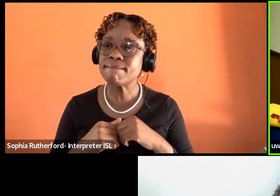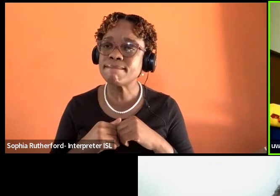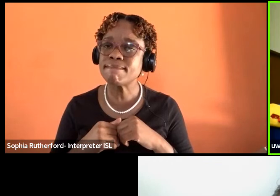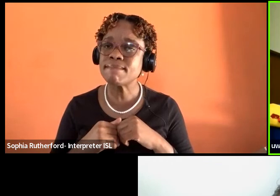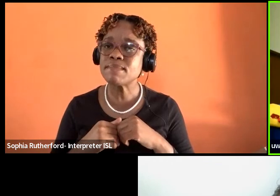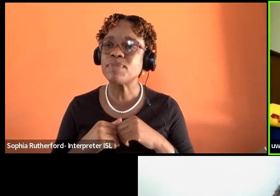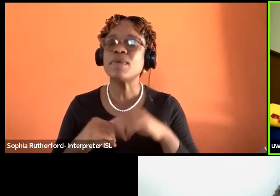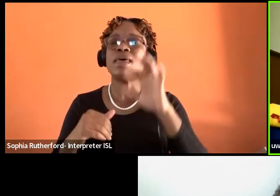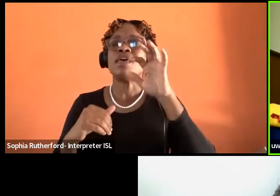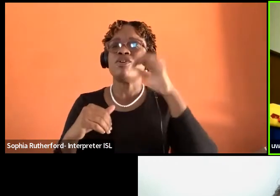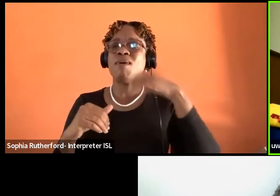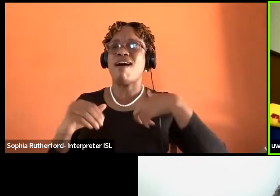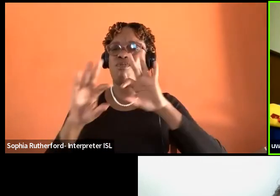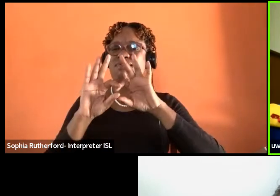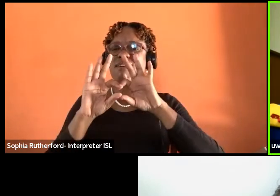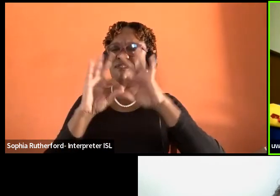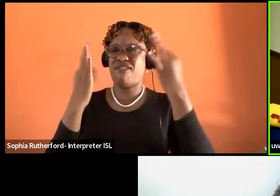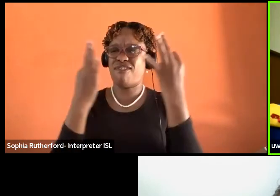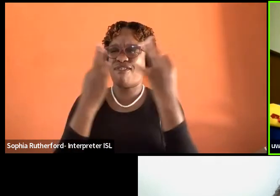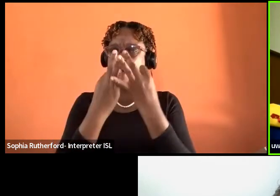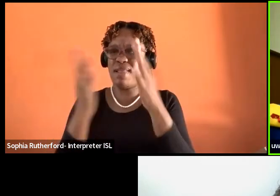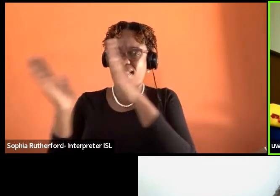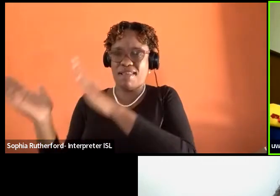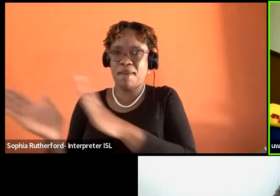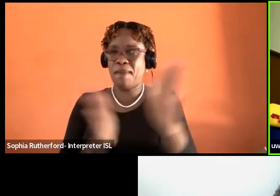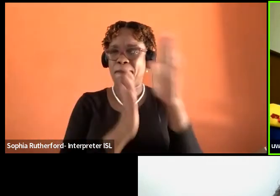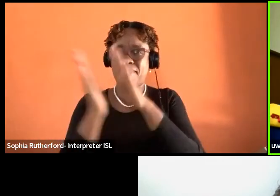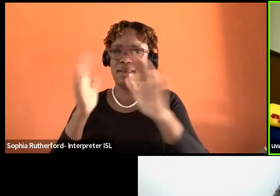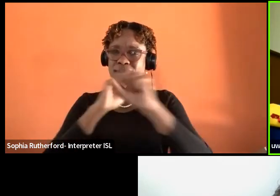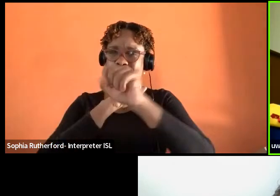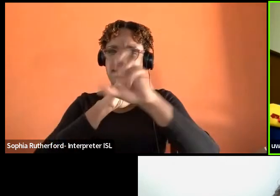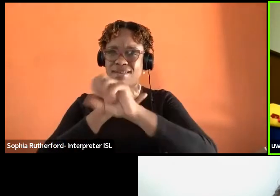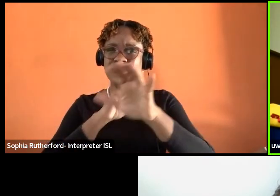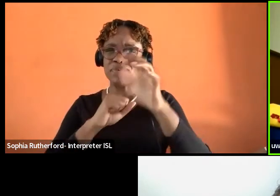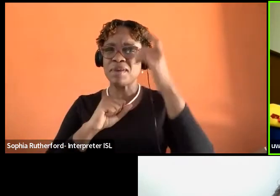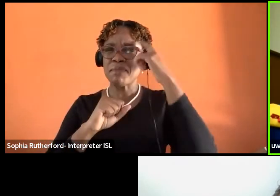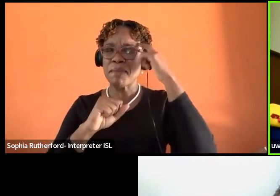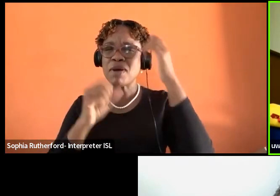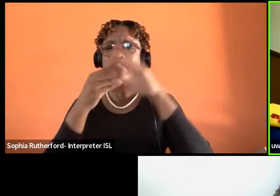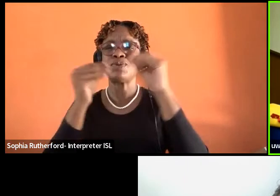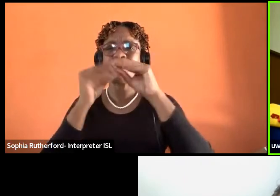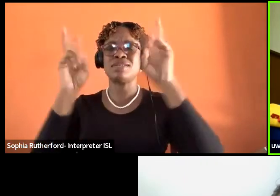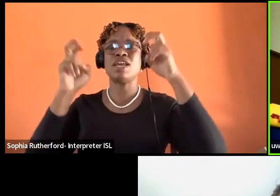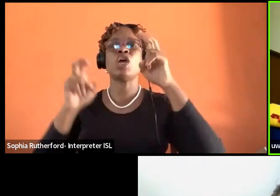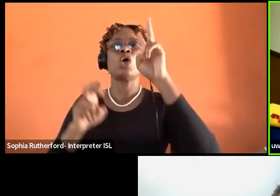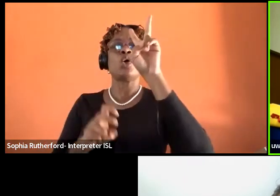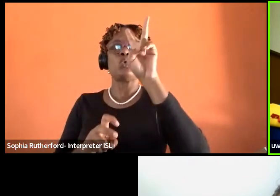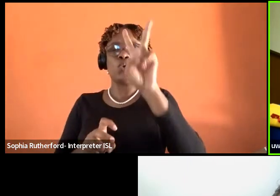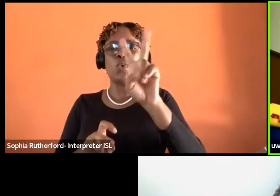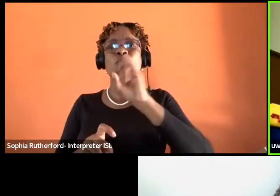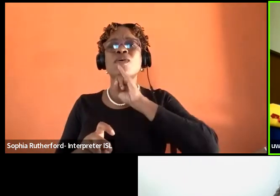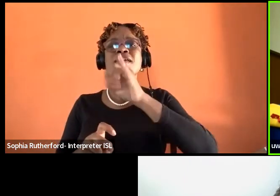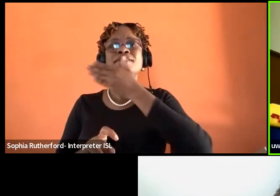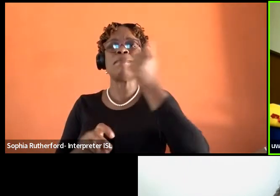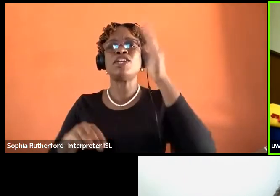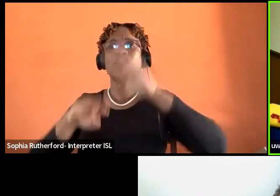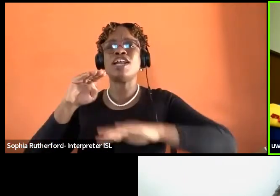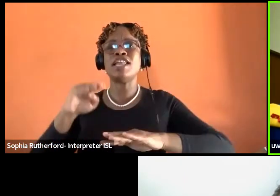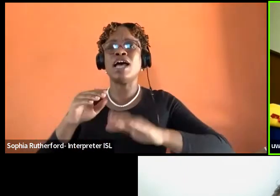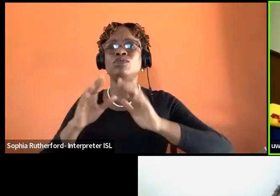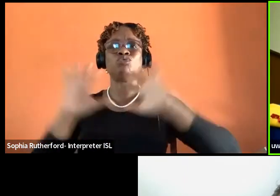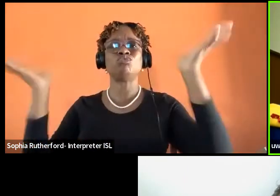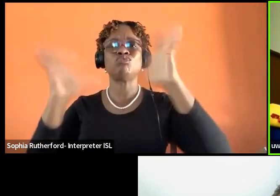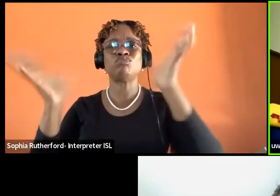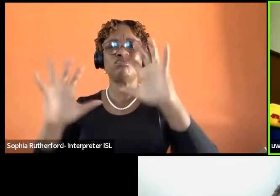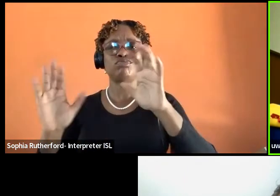planning campaign entitled "Two is Better Than Too Many," and it was geared